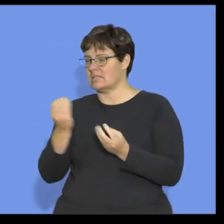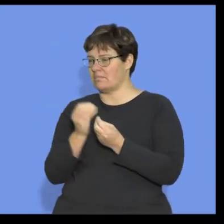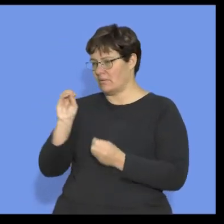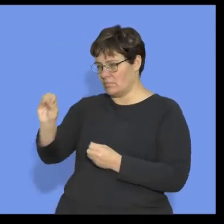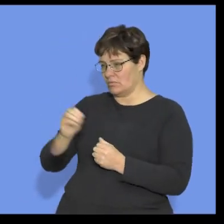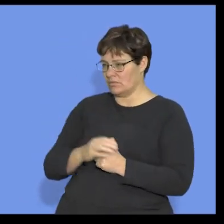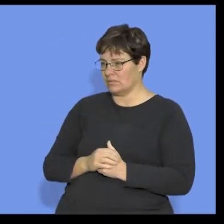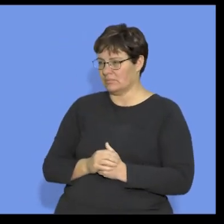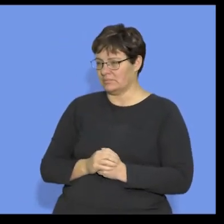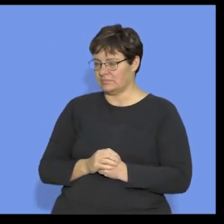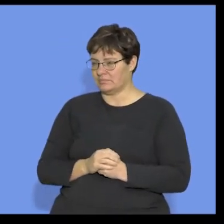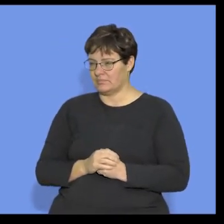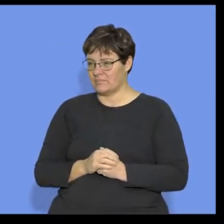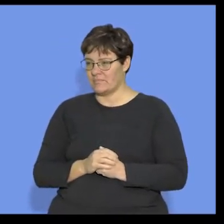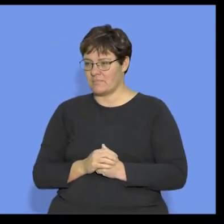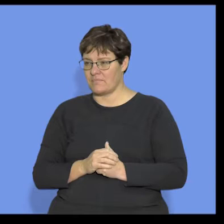and there, and there.